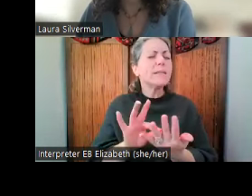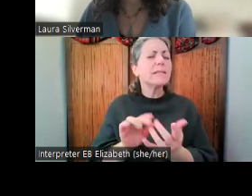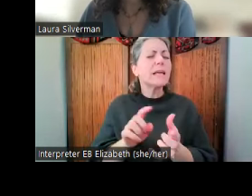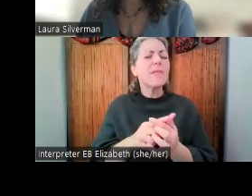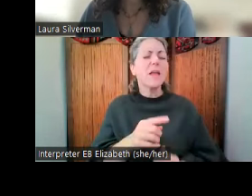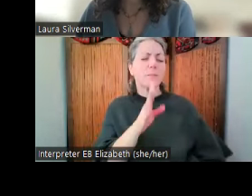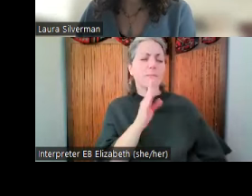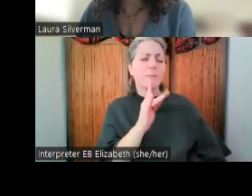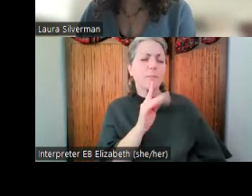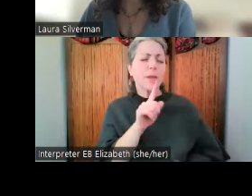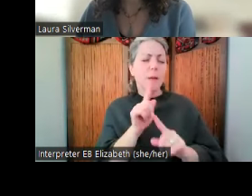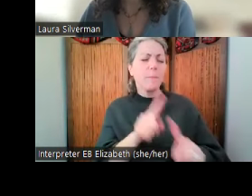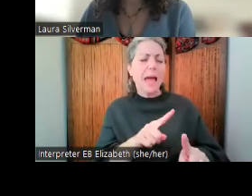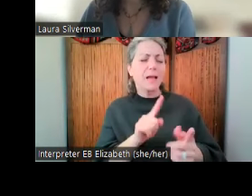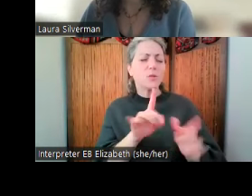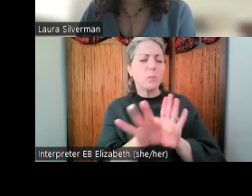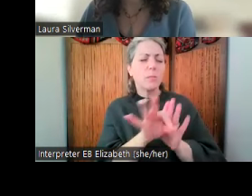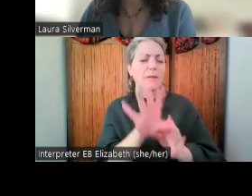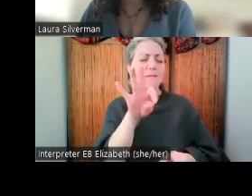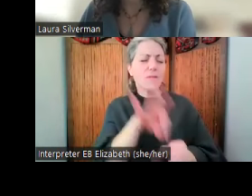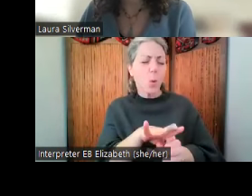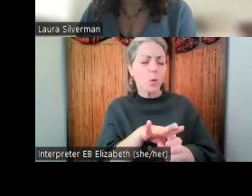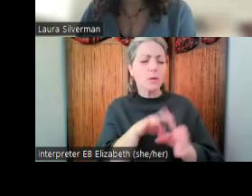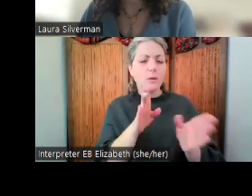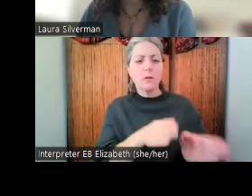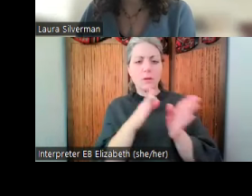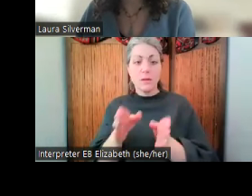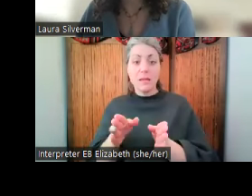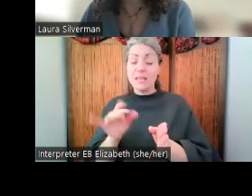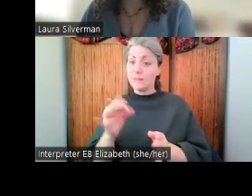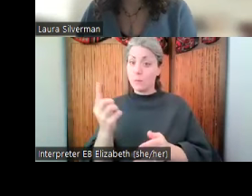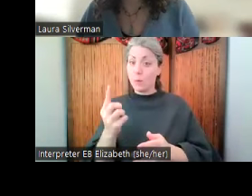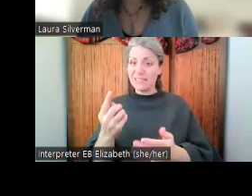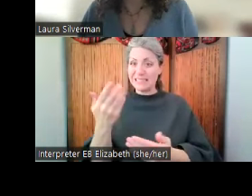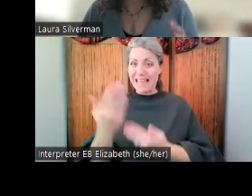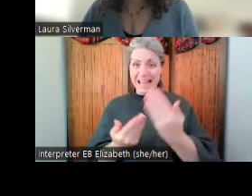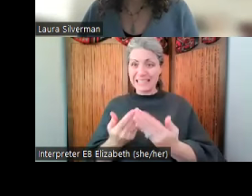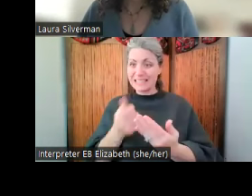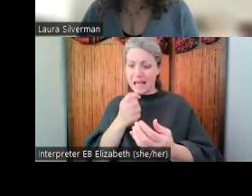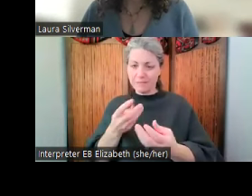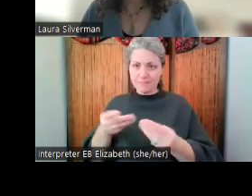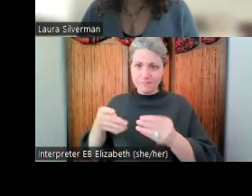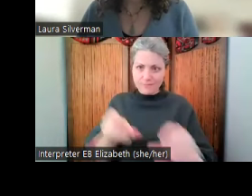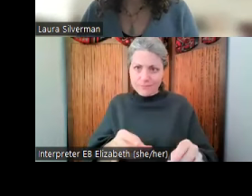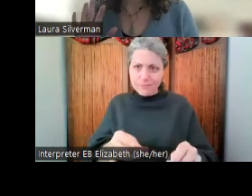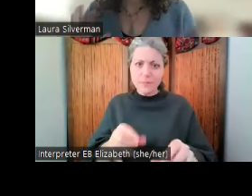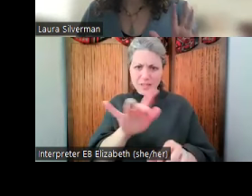commands. Someone who has some issues with dexterity can use paddles that